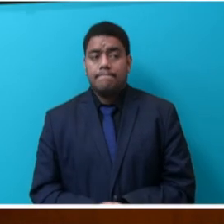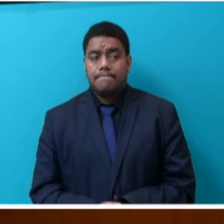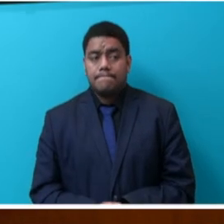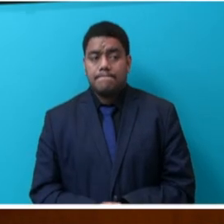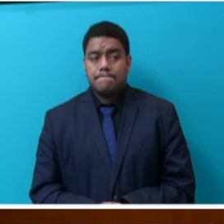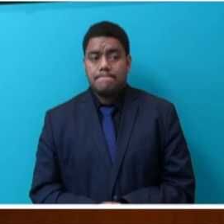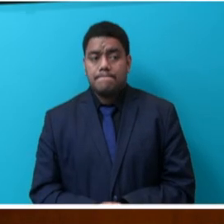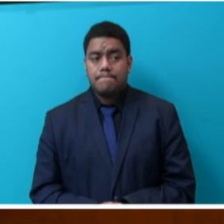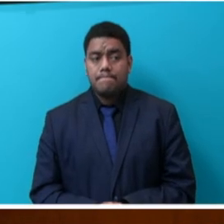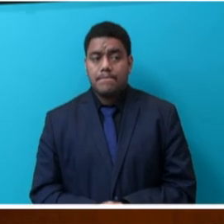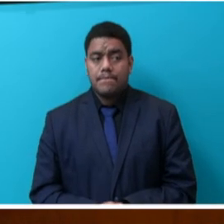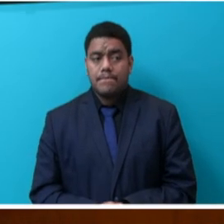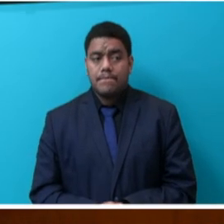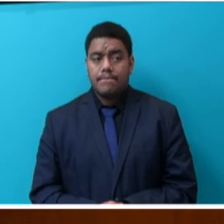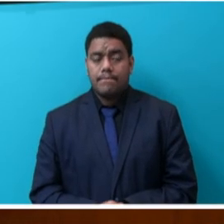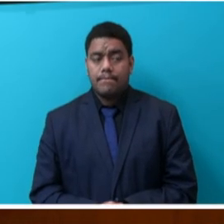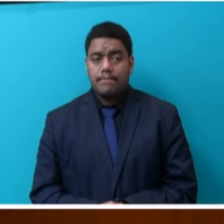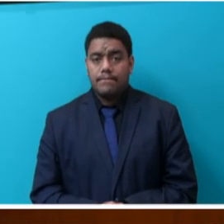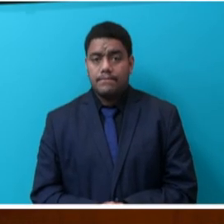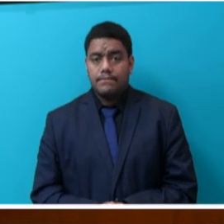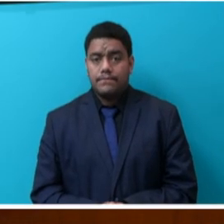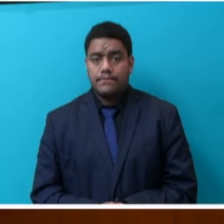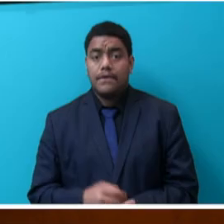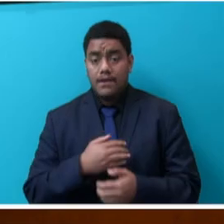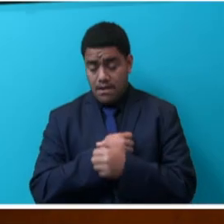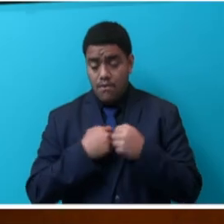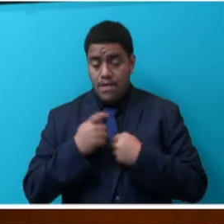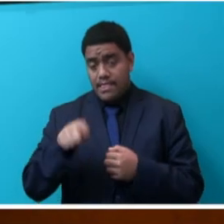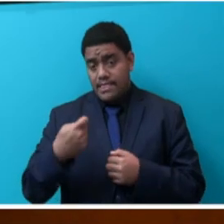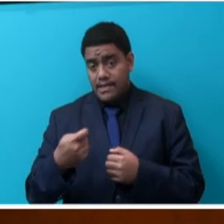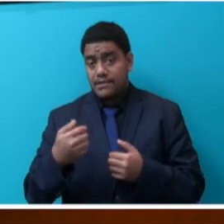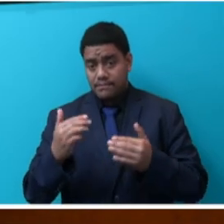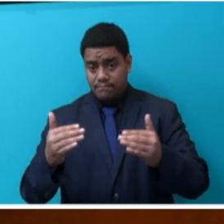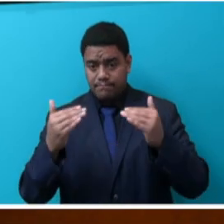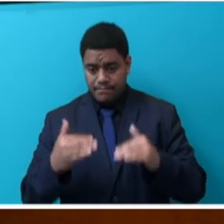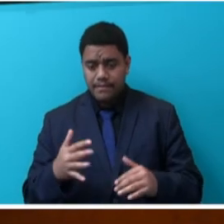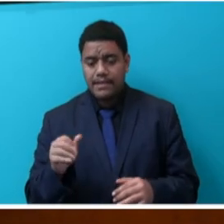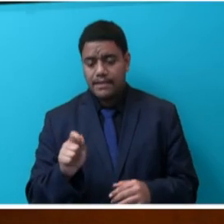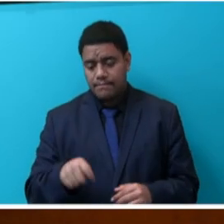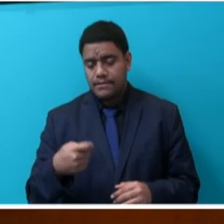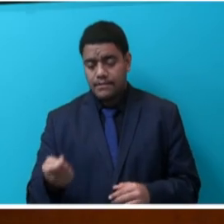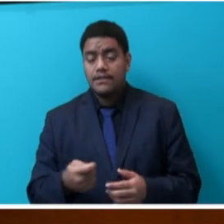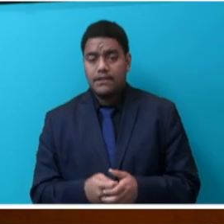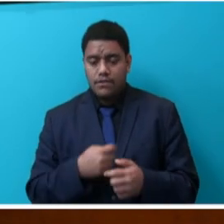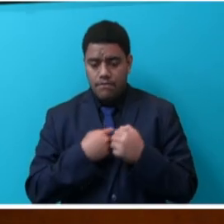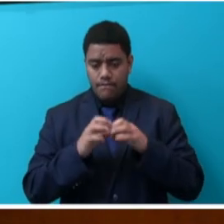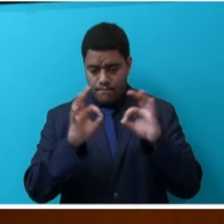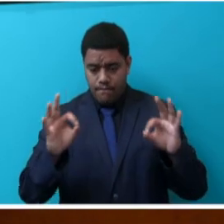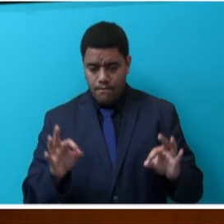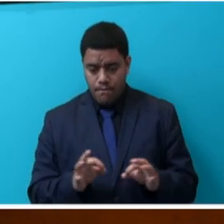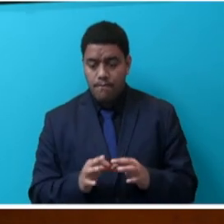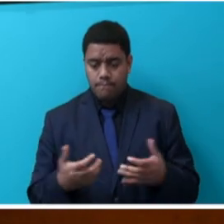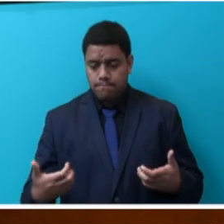Once we have signed that convention, our next step will be to undertake the necessary legislative reforms to align